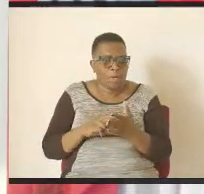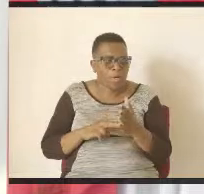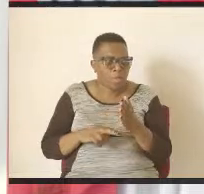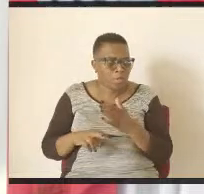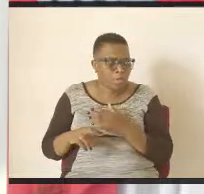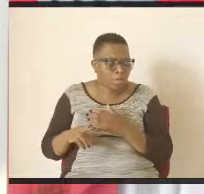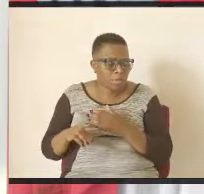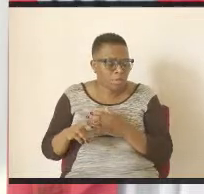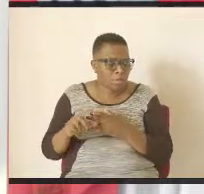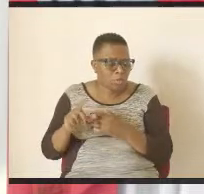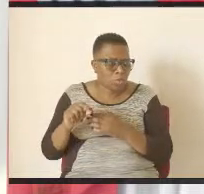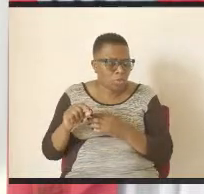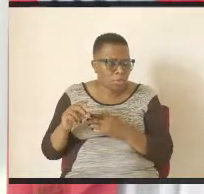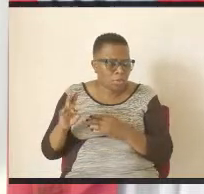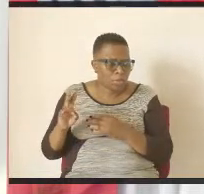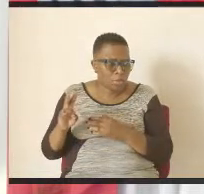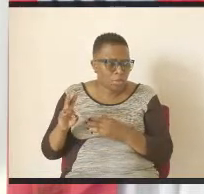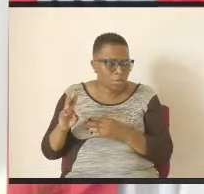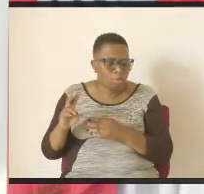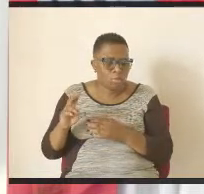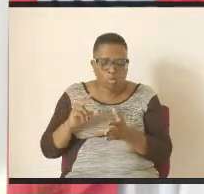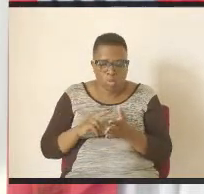in verse 26.